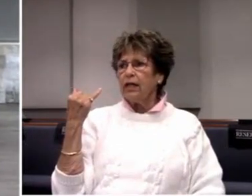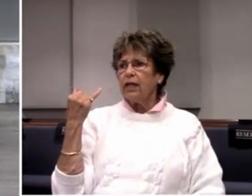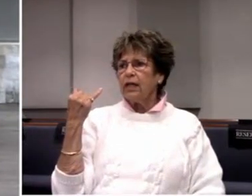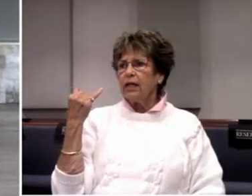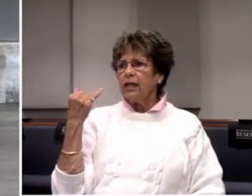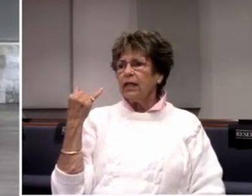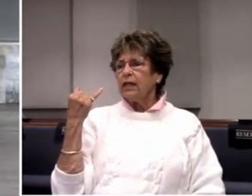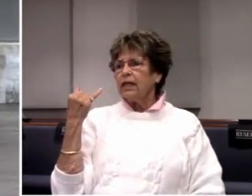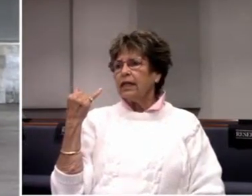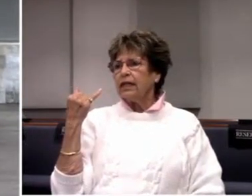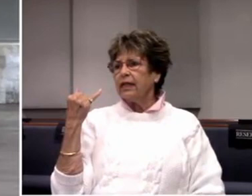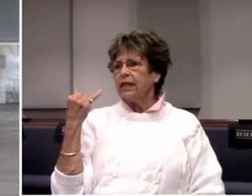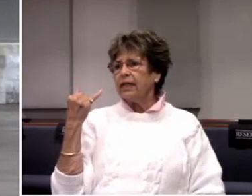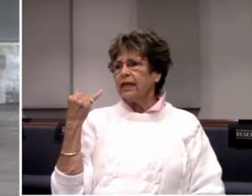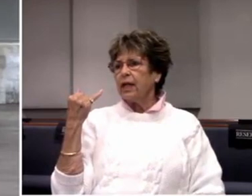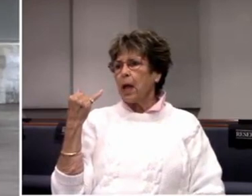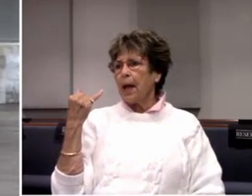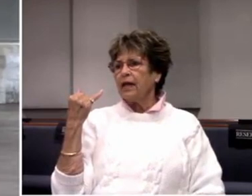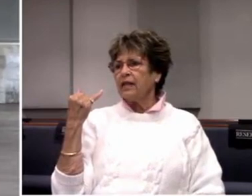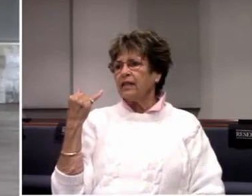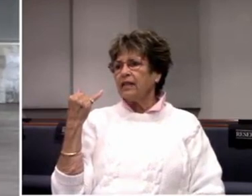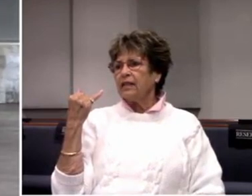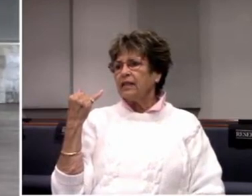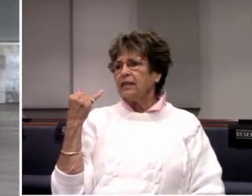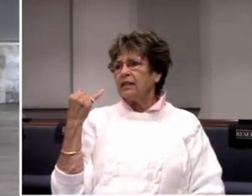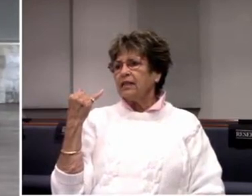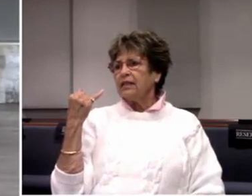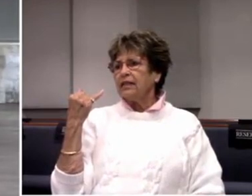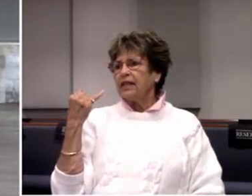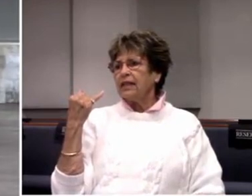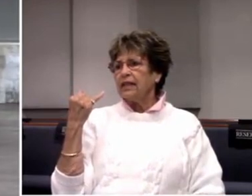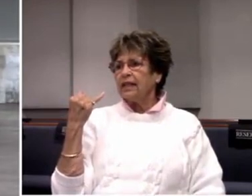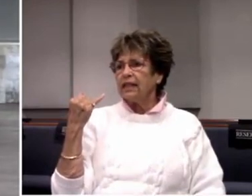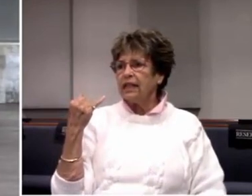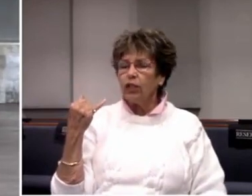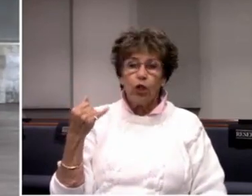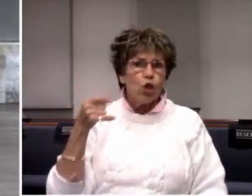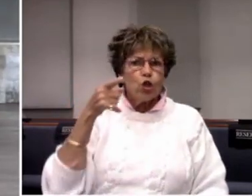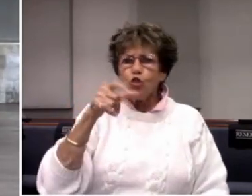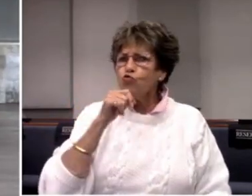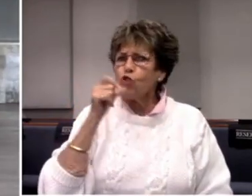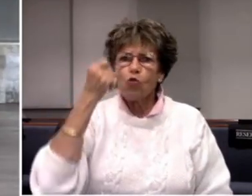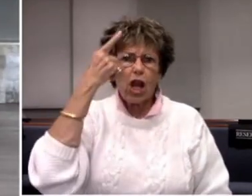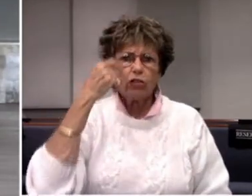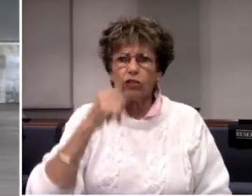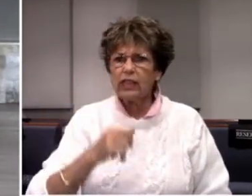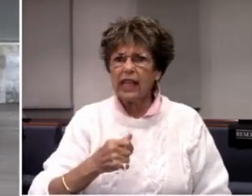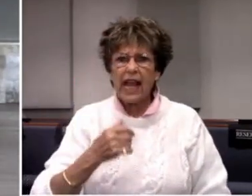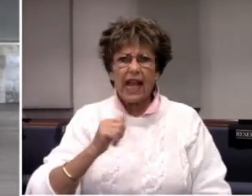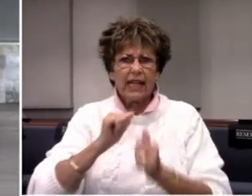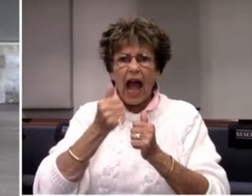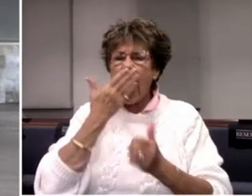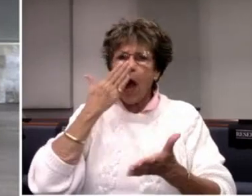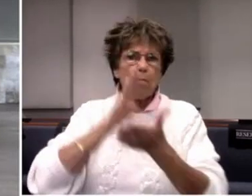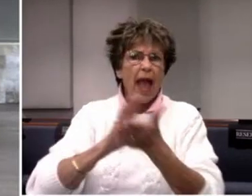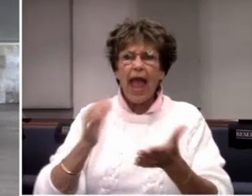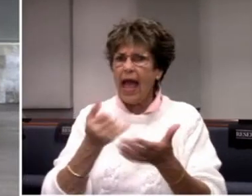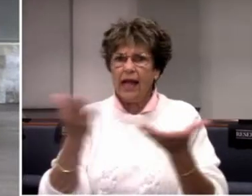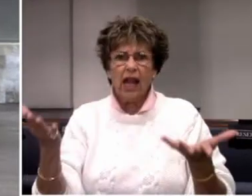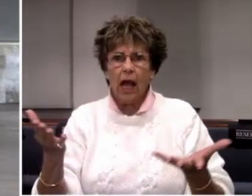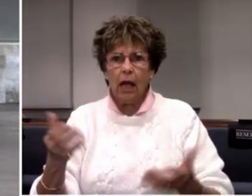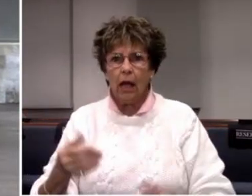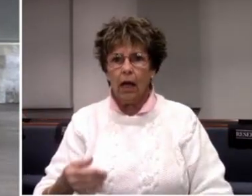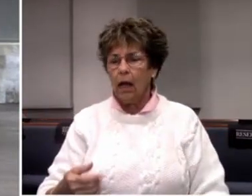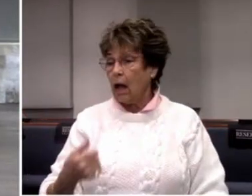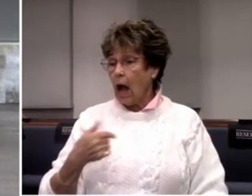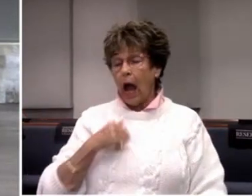you didn't even hear the story. Don't need to. No, but you don't understand how bad it was. Don't need to. No, but you don't understand. I don't need